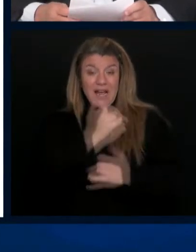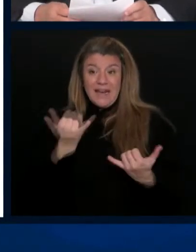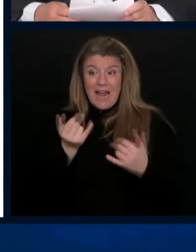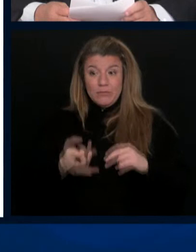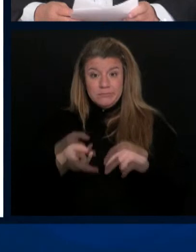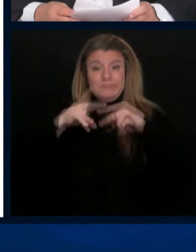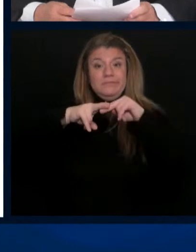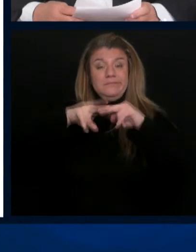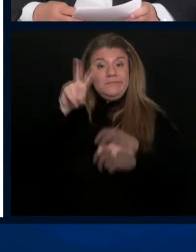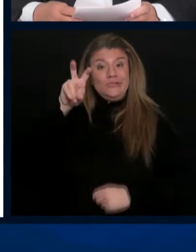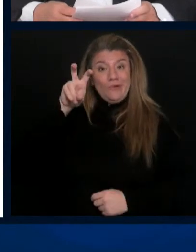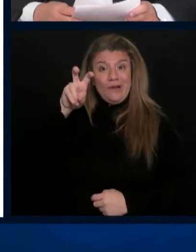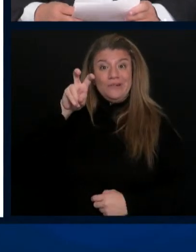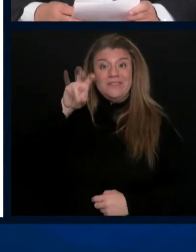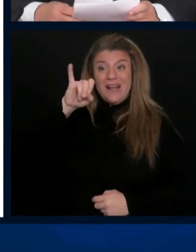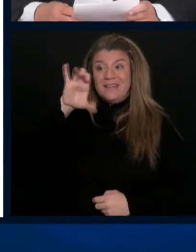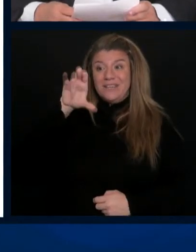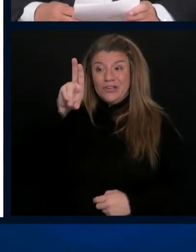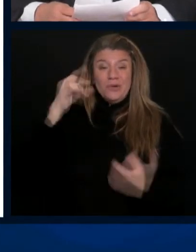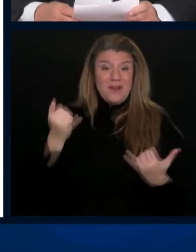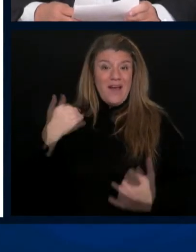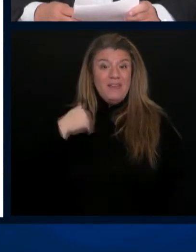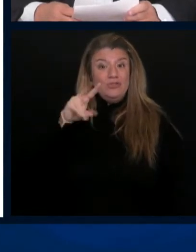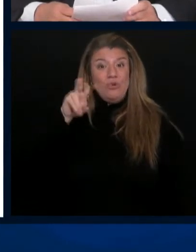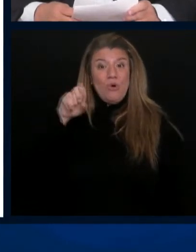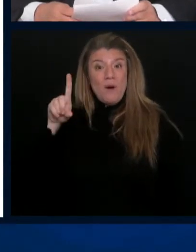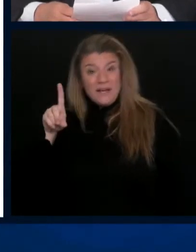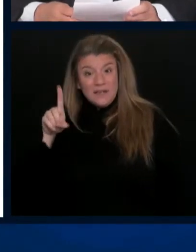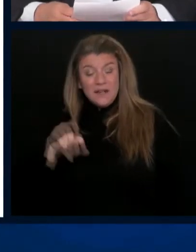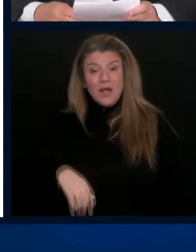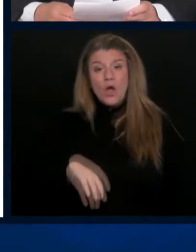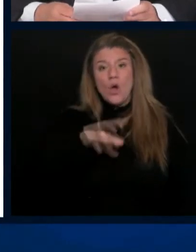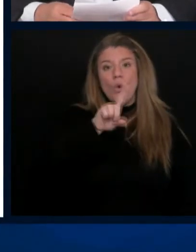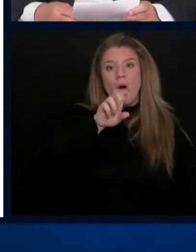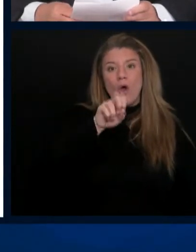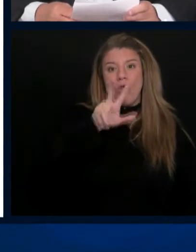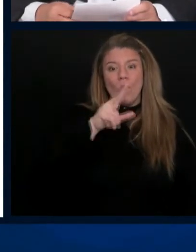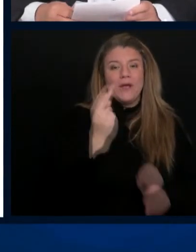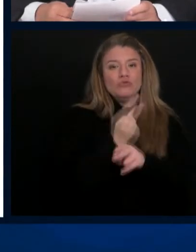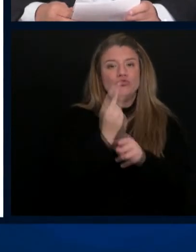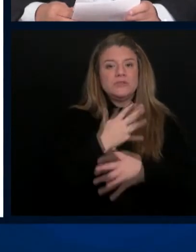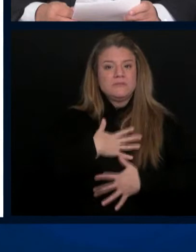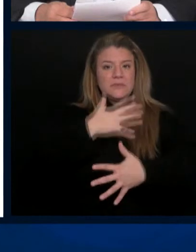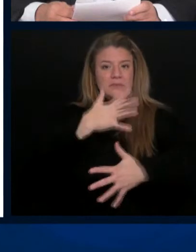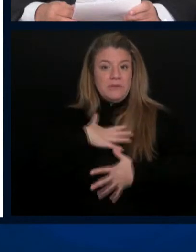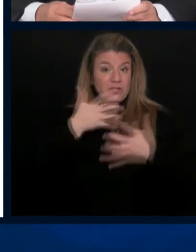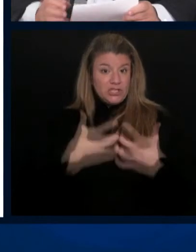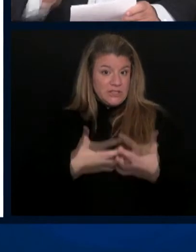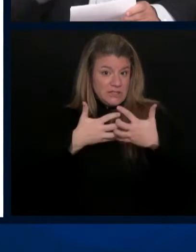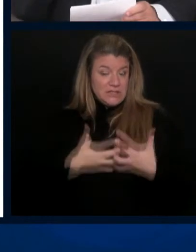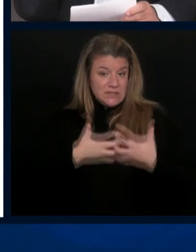200 in the ICU units at 201. 103 are on ventilators.